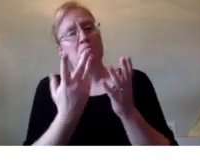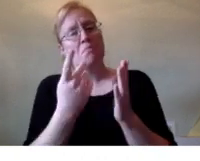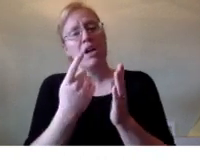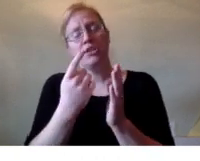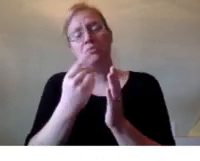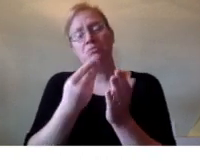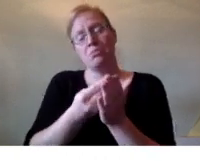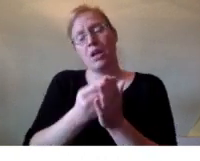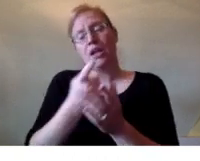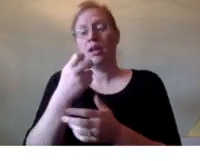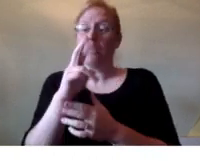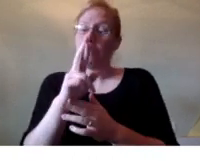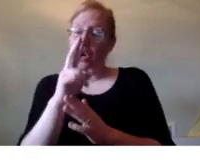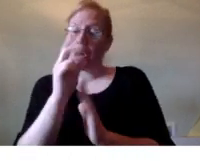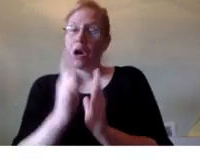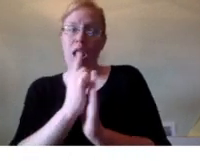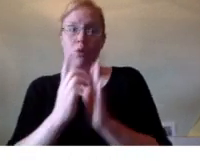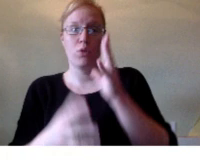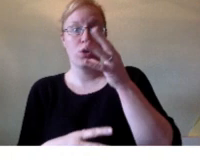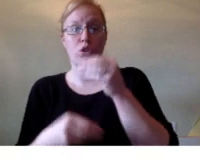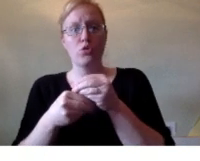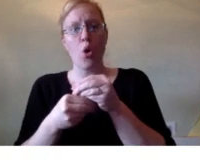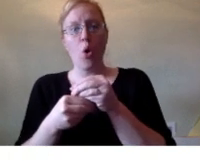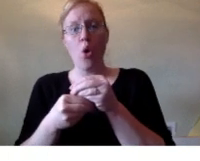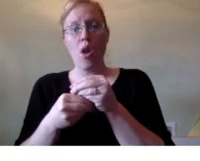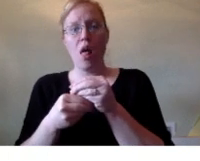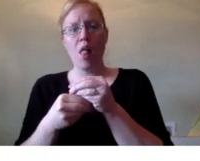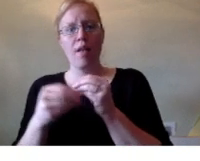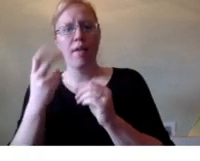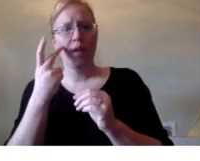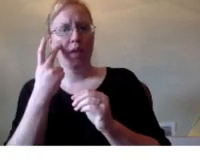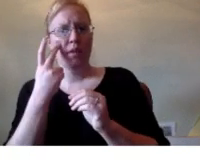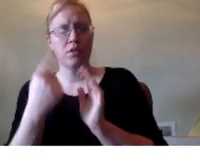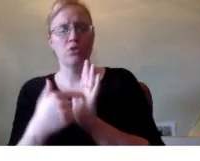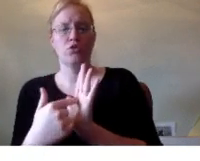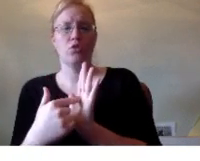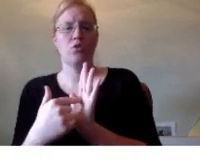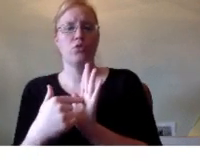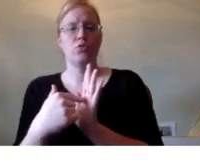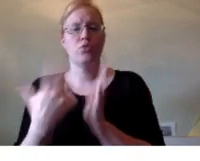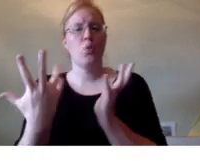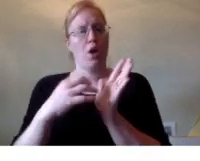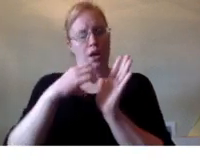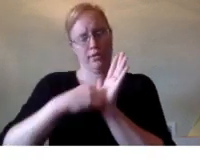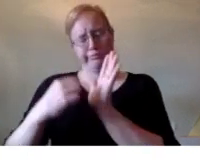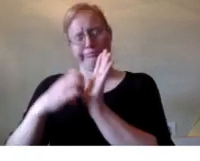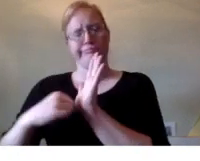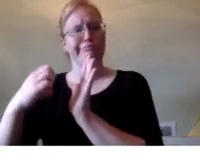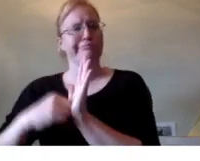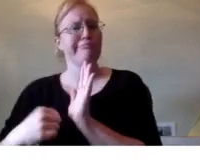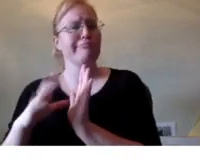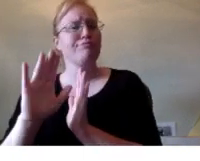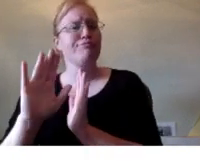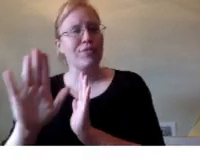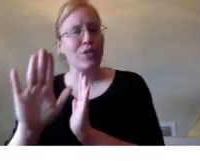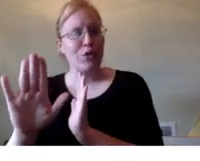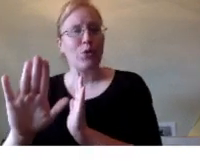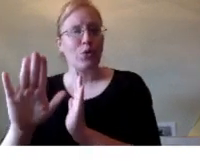per hour, her total amount. And then look over here. This shows what is being taken out of